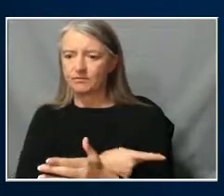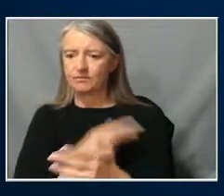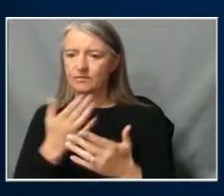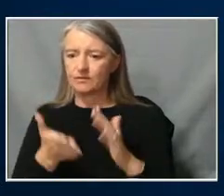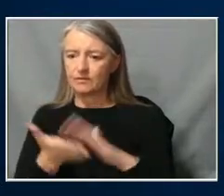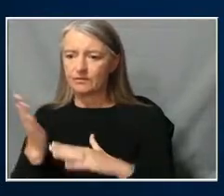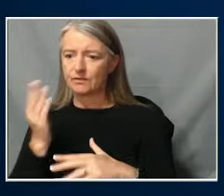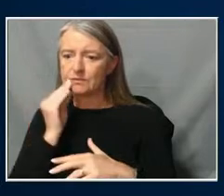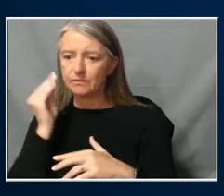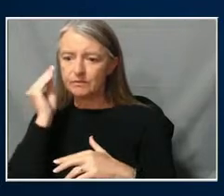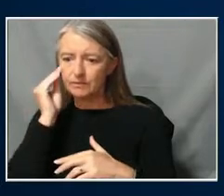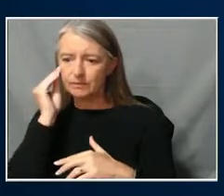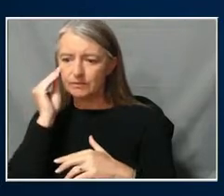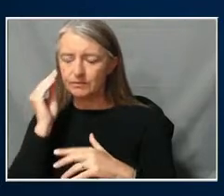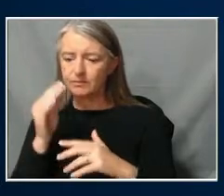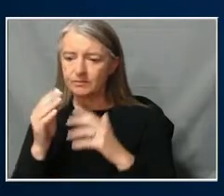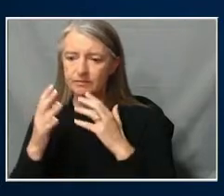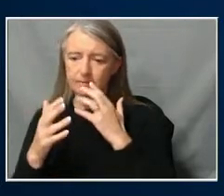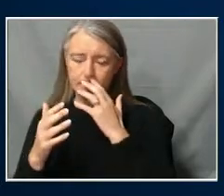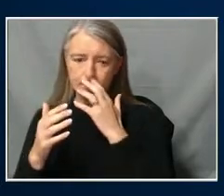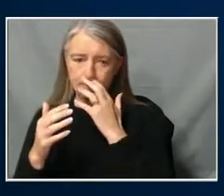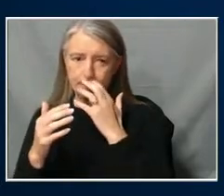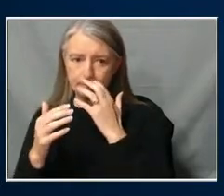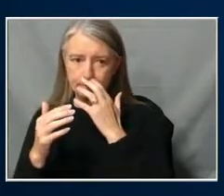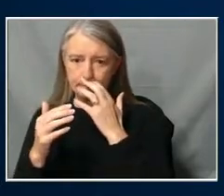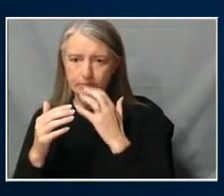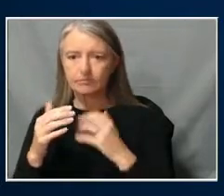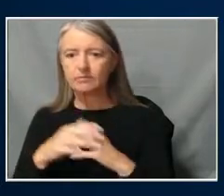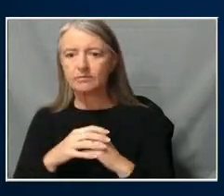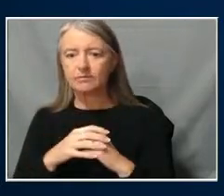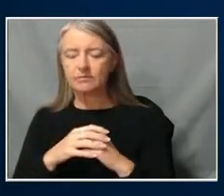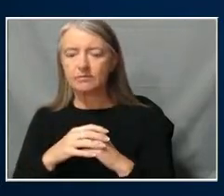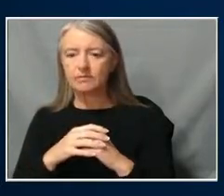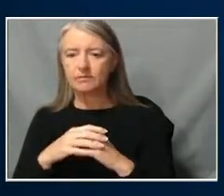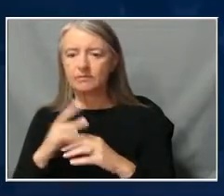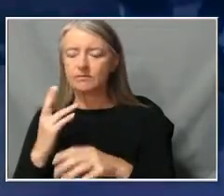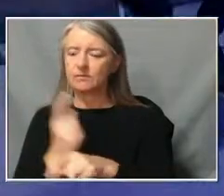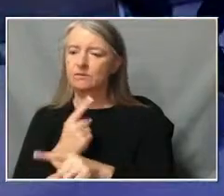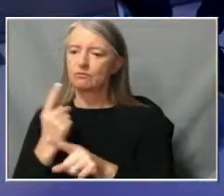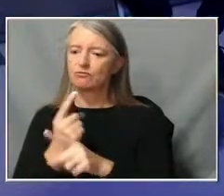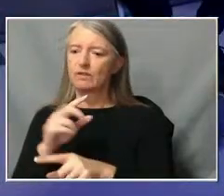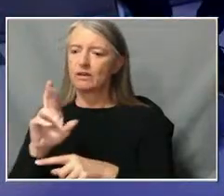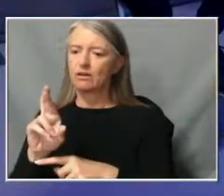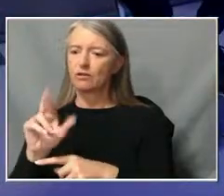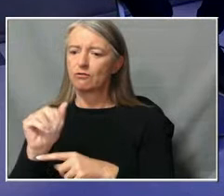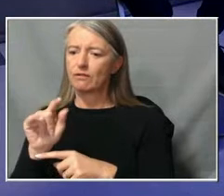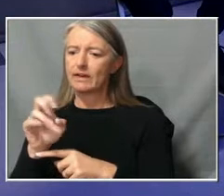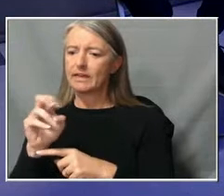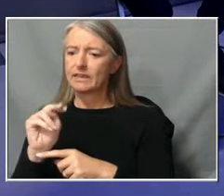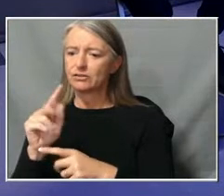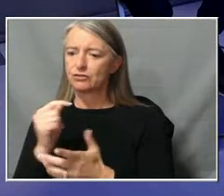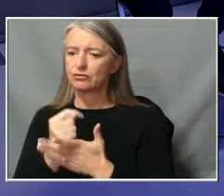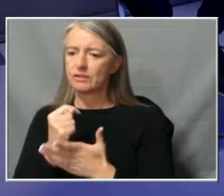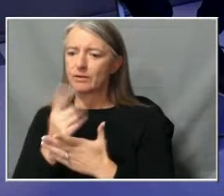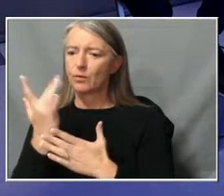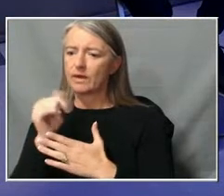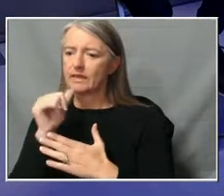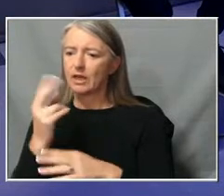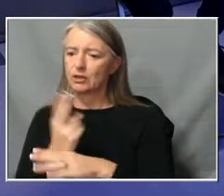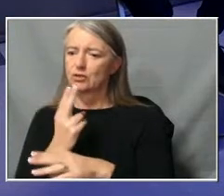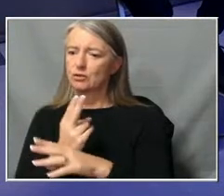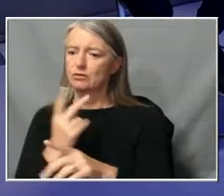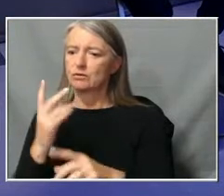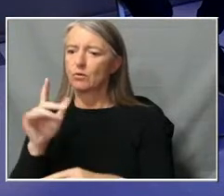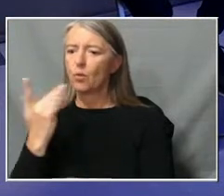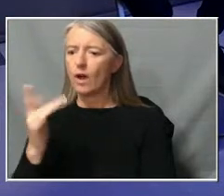go about their day. And why not use just what we call regular radiation treatment? Why proton?